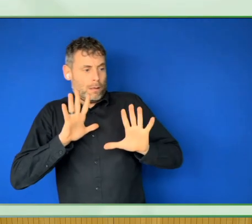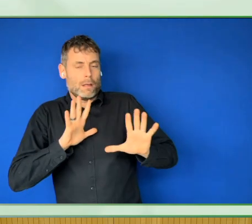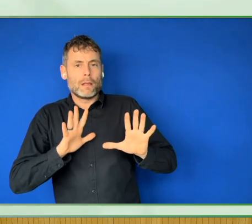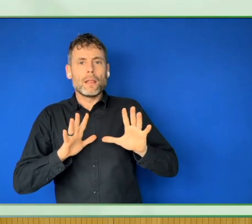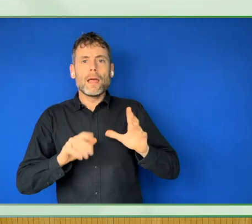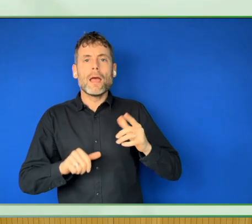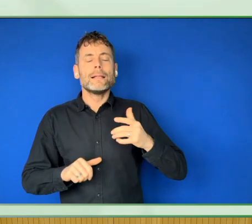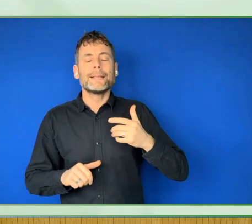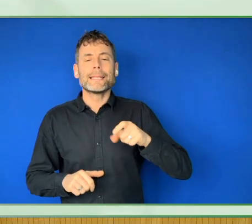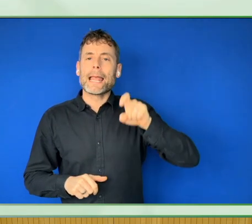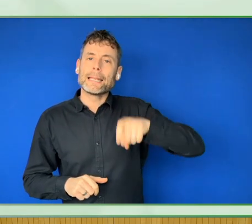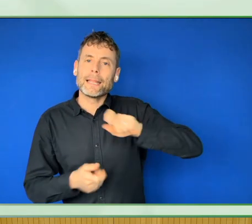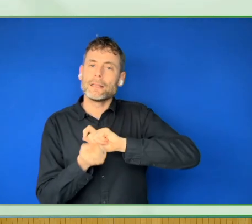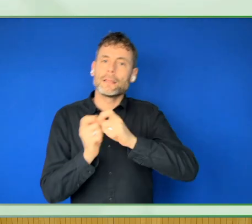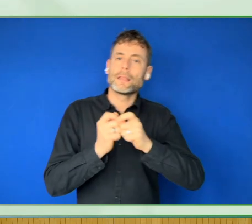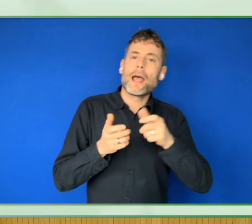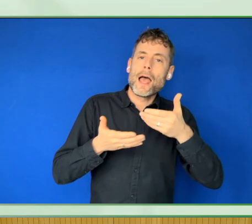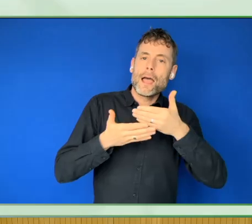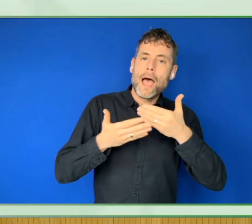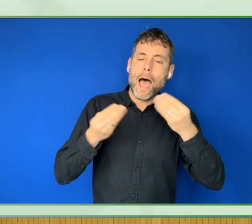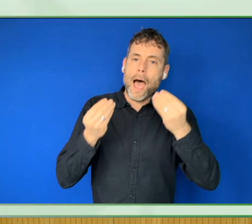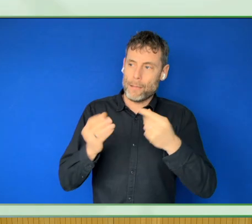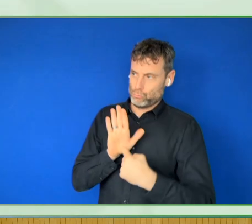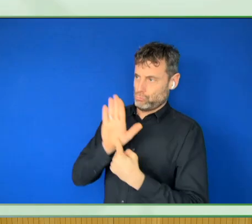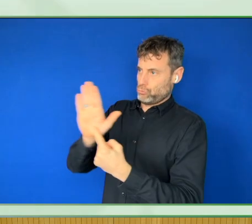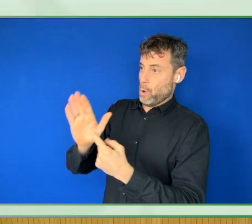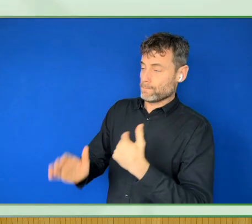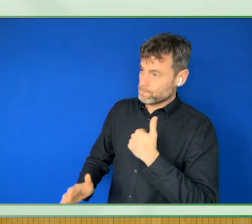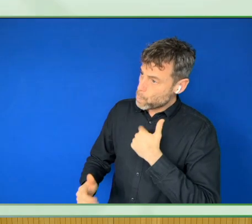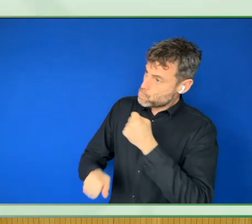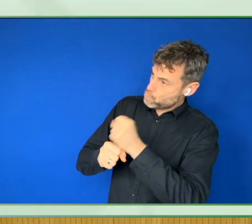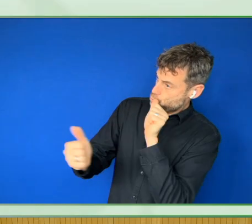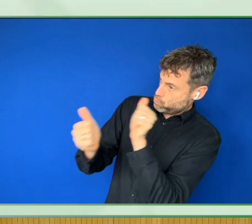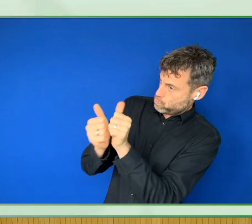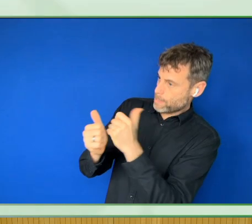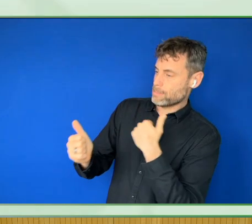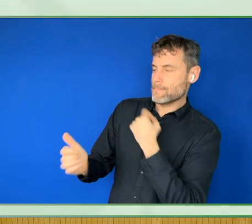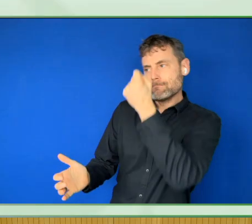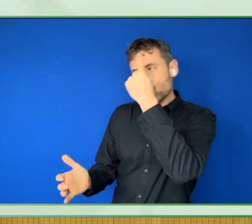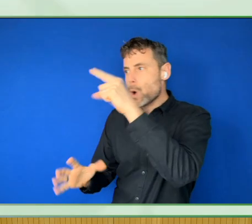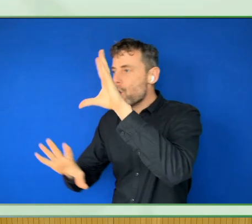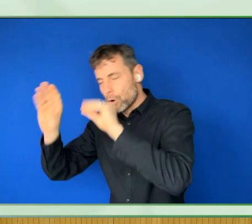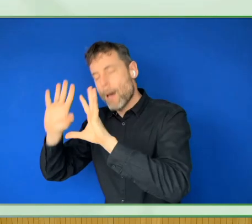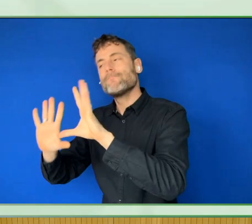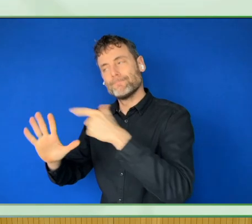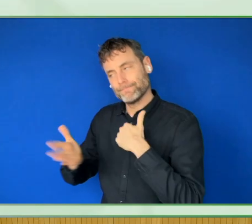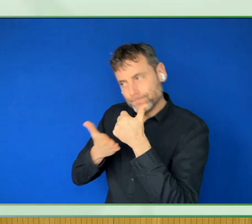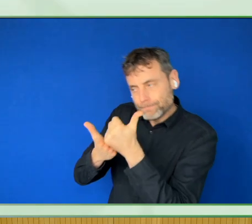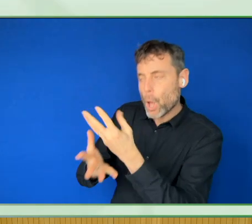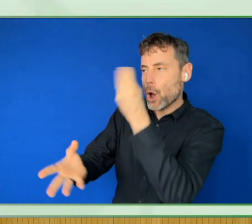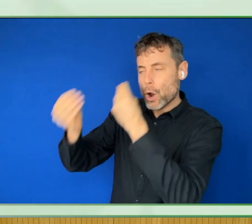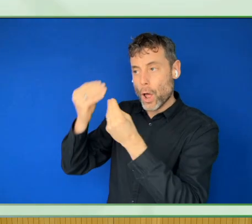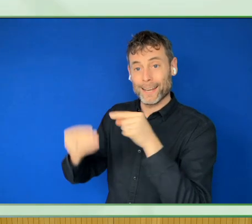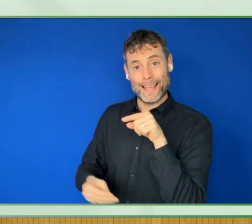in. It's hard to get in the door. It's hard to speak to the right people. And it's hard for people within organisations